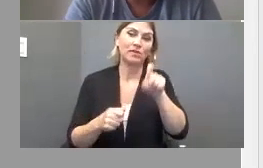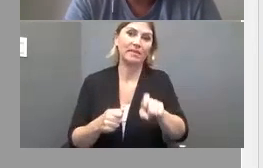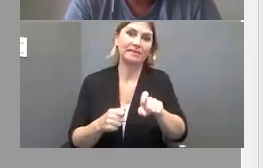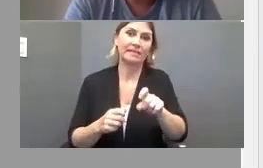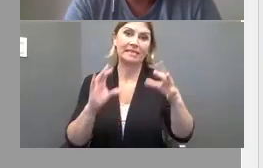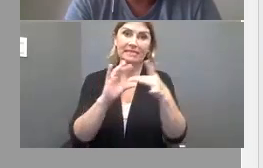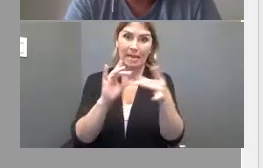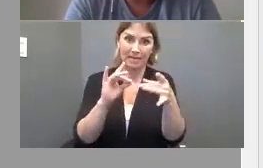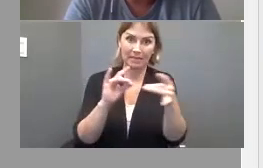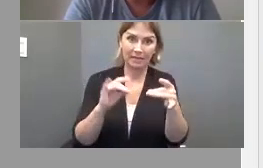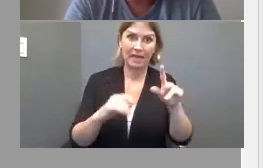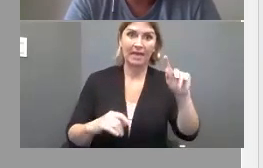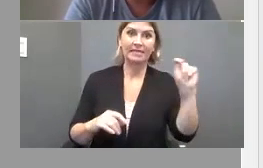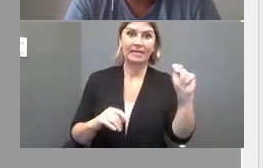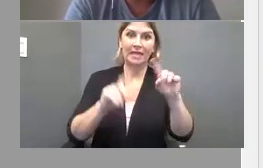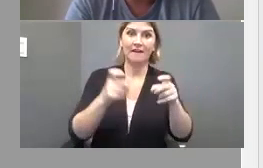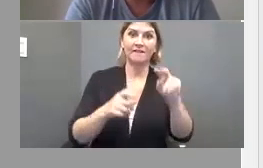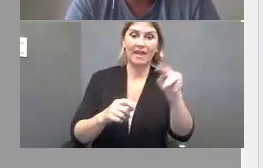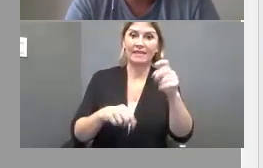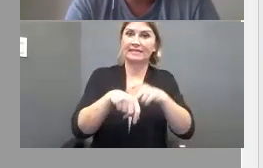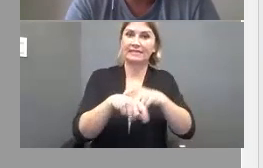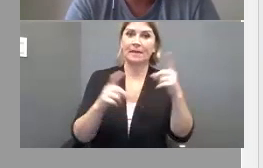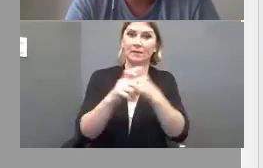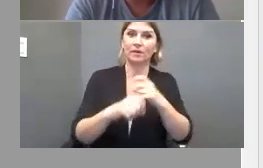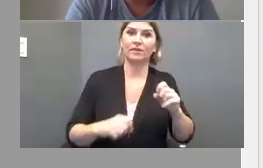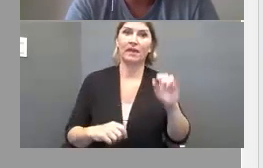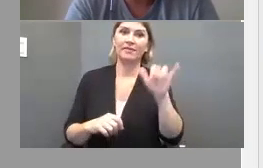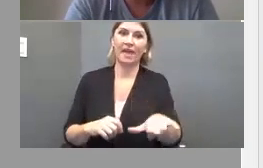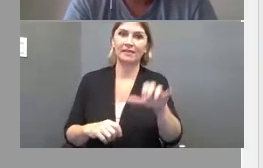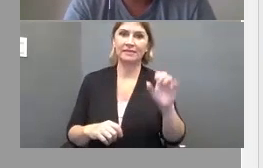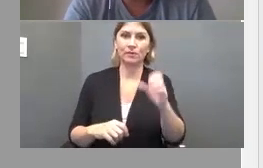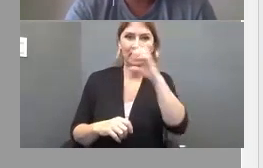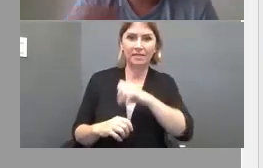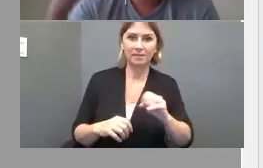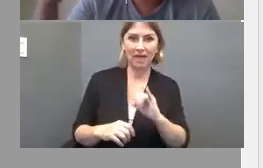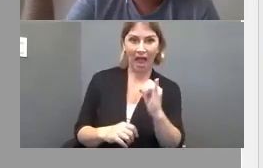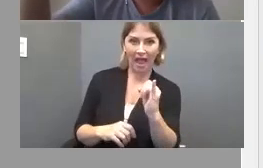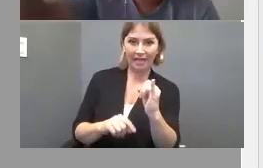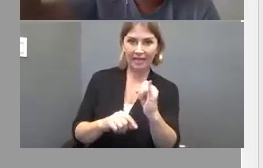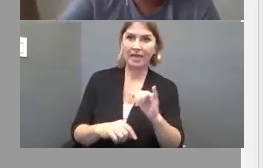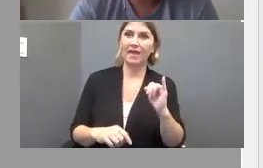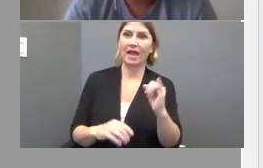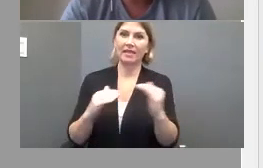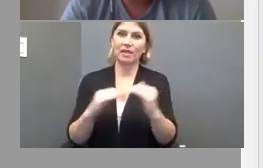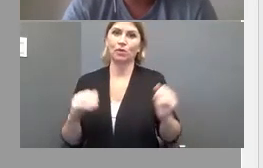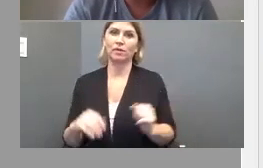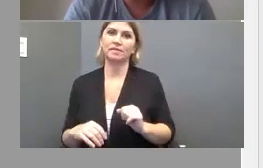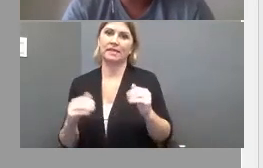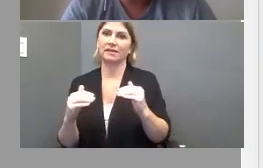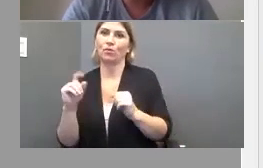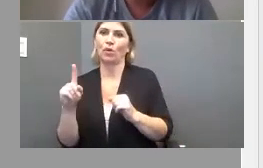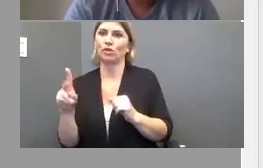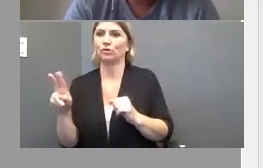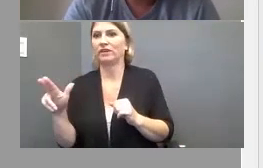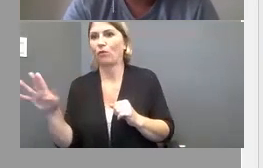that was T of n was the time complexity, where the time complexity was the summation of I, where I was 0, 1, 2, 3, 4, and so on, all the